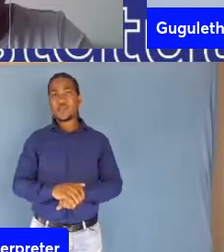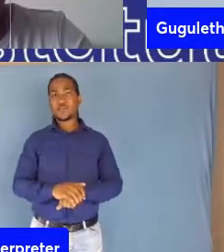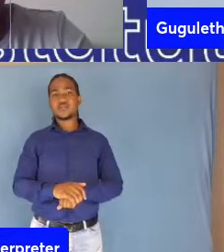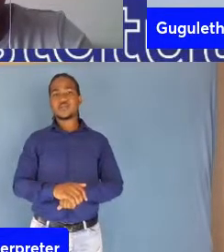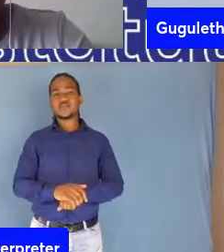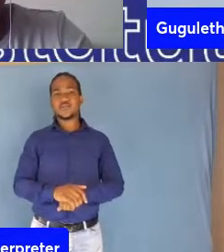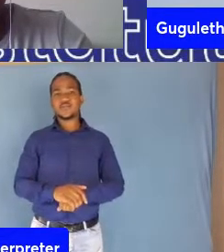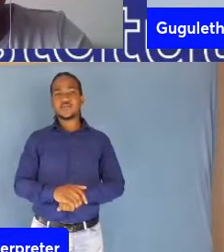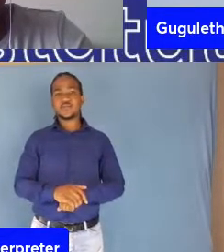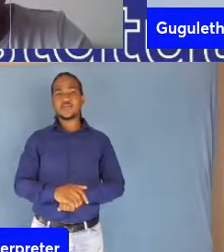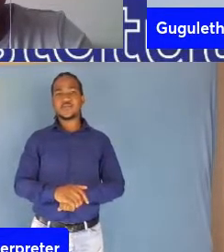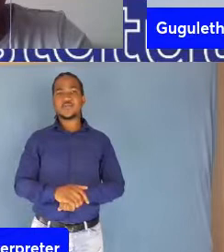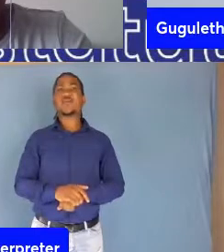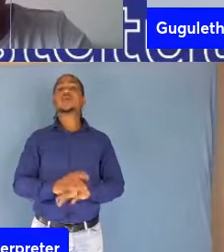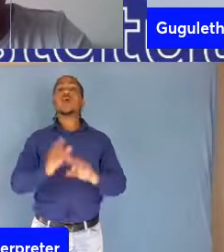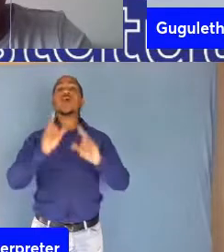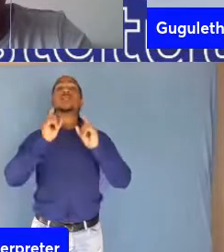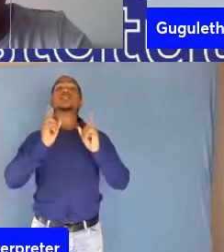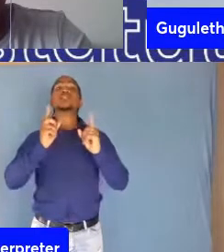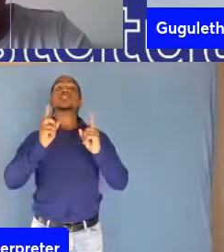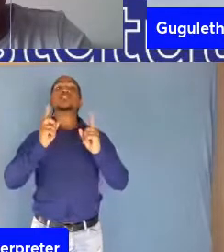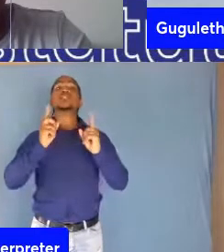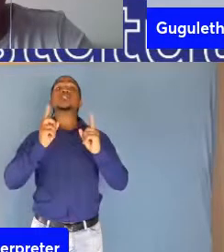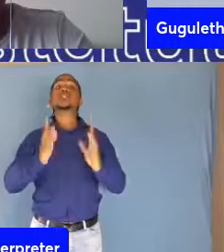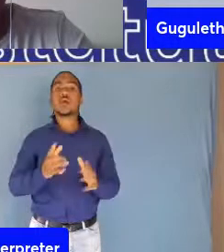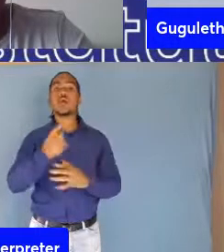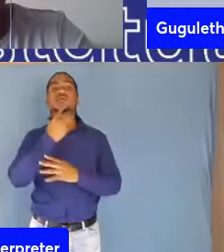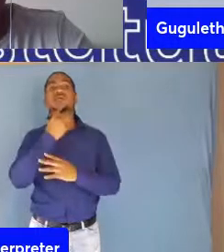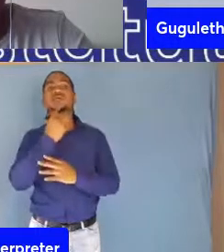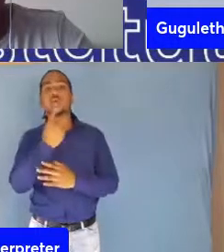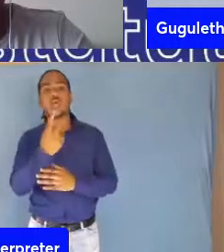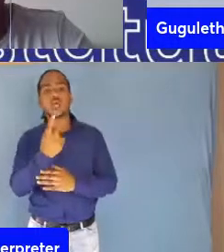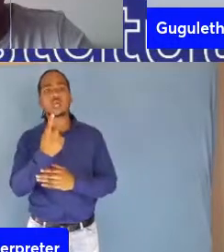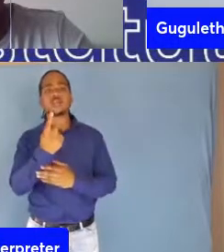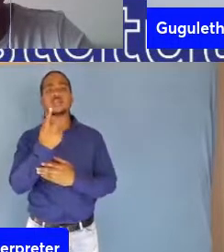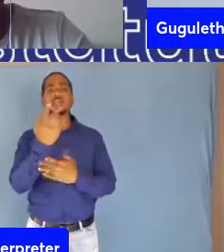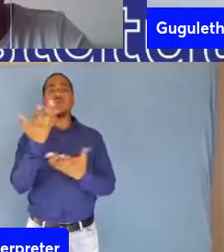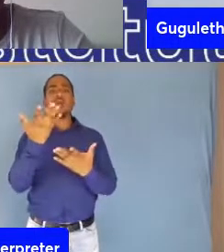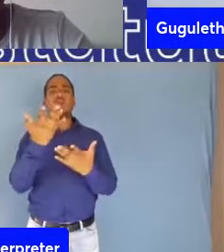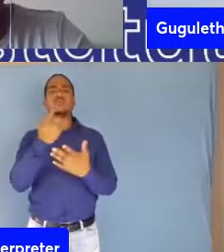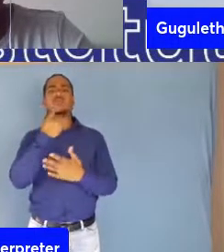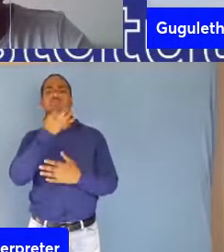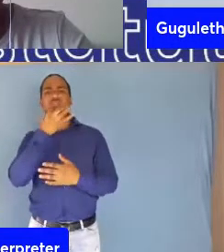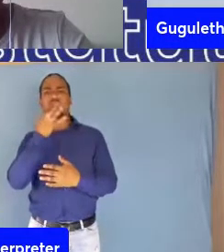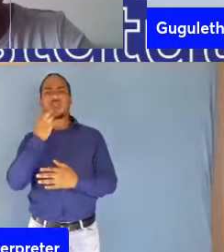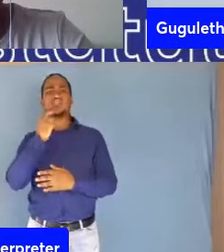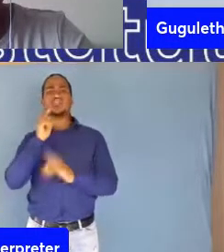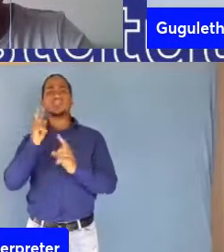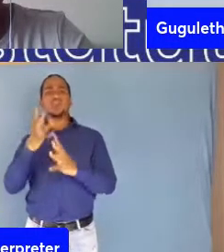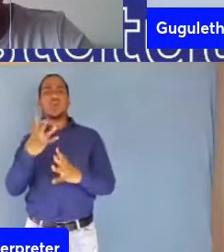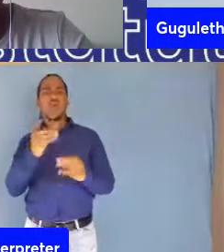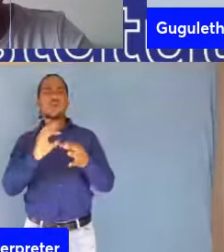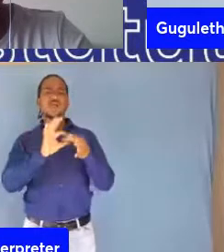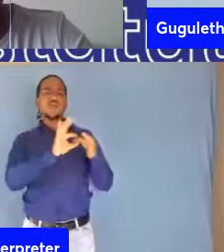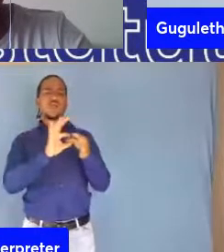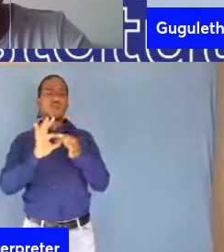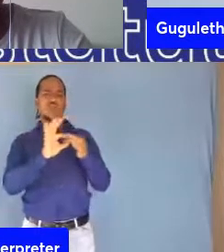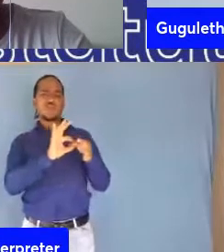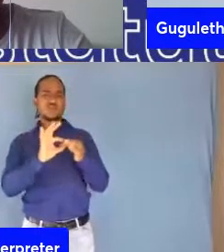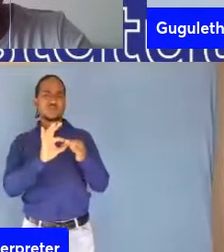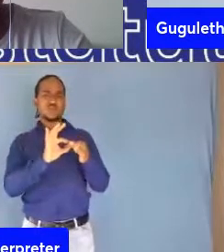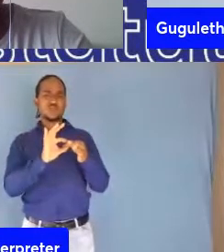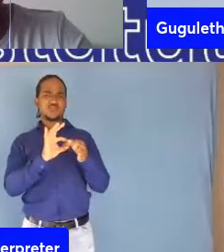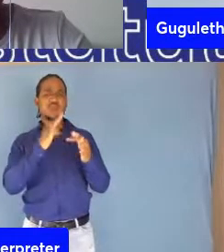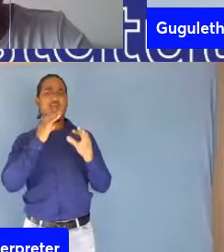the teacher claims that they are in a relationship. So there's just so many factors that nothing is happening.